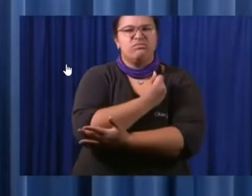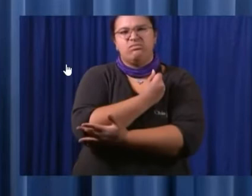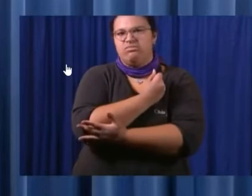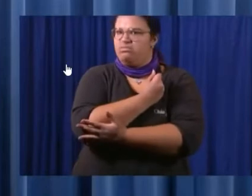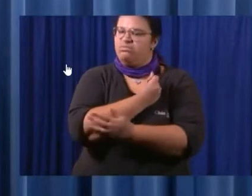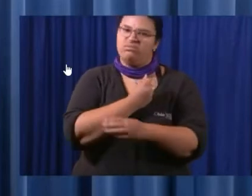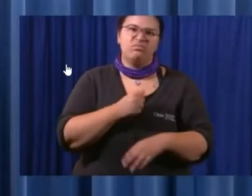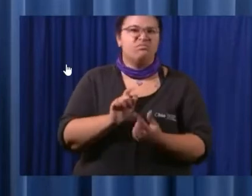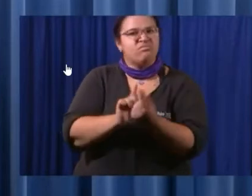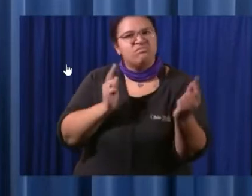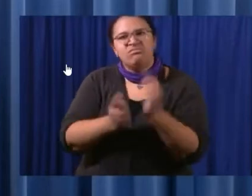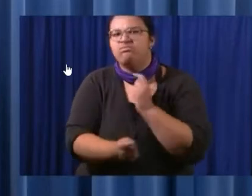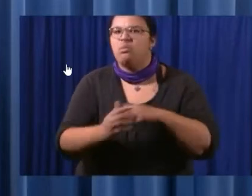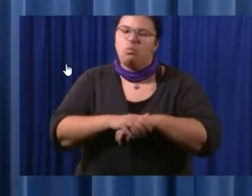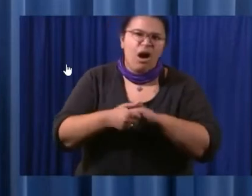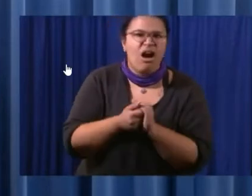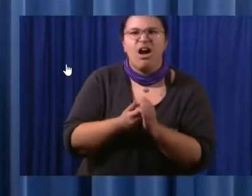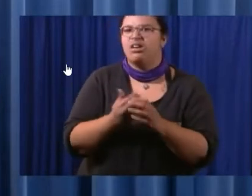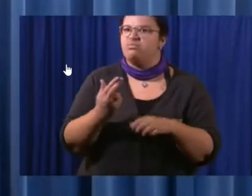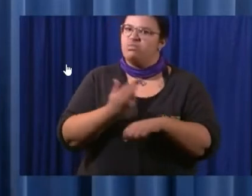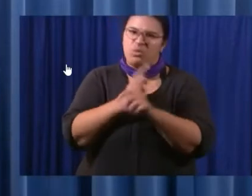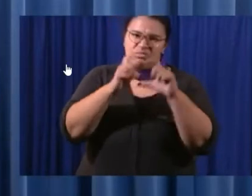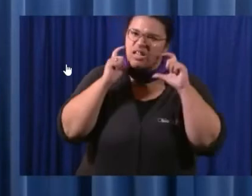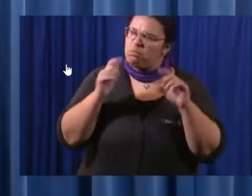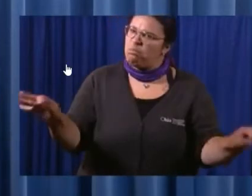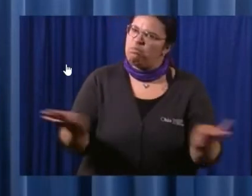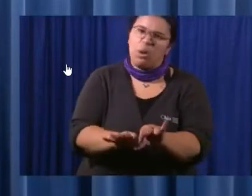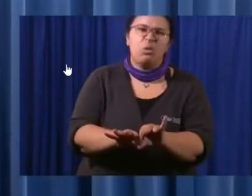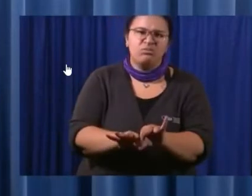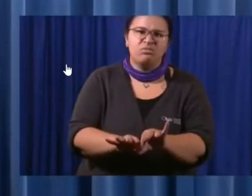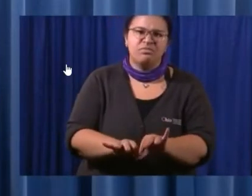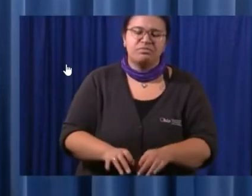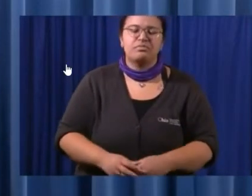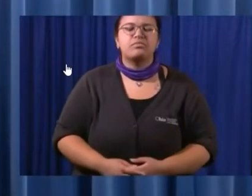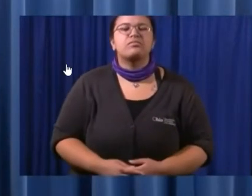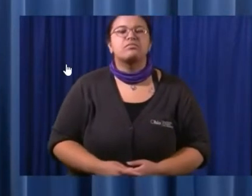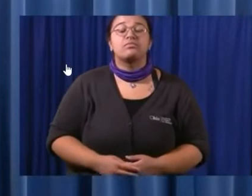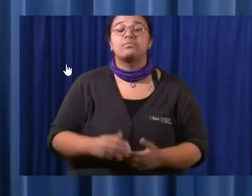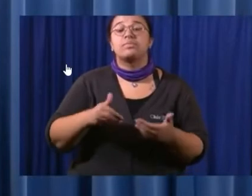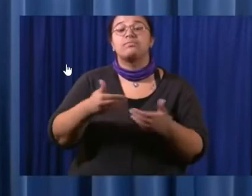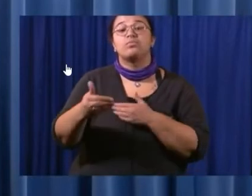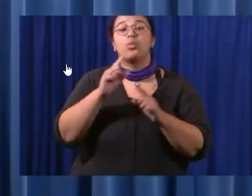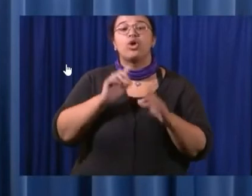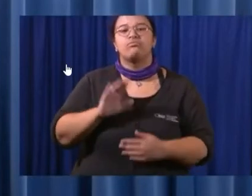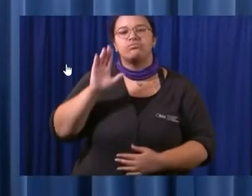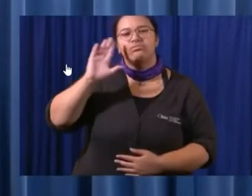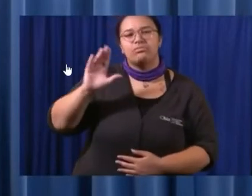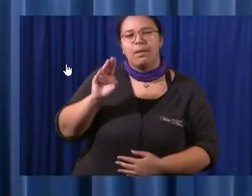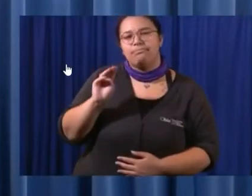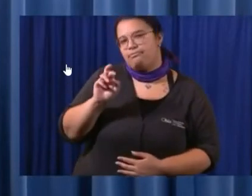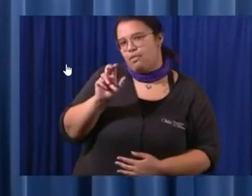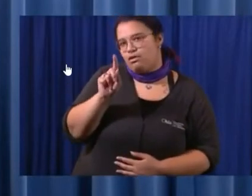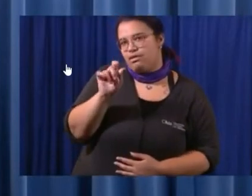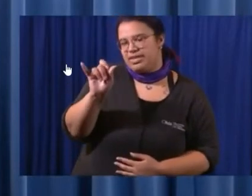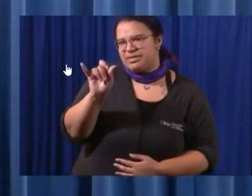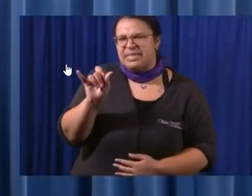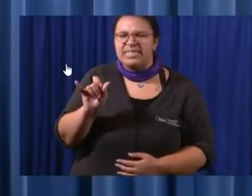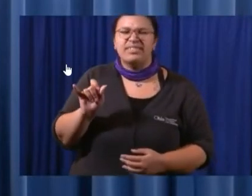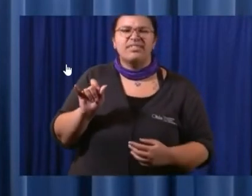Good afternoon, Governor. Marty Schladen, Ohio Capital Journal. I wanted to follow up on Max's question.